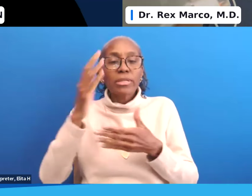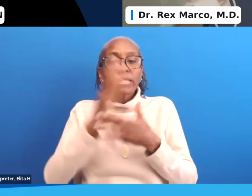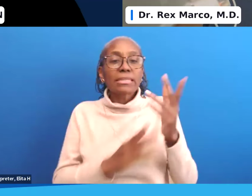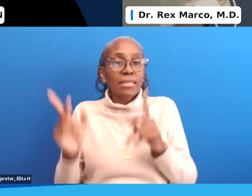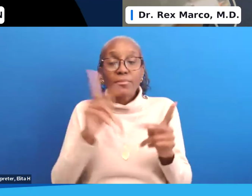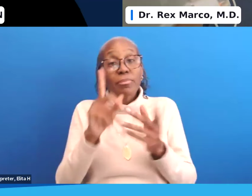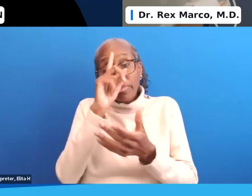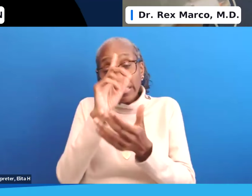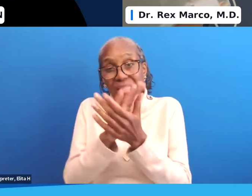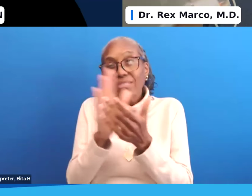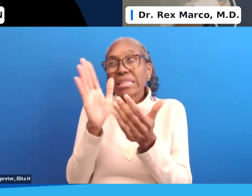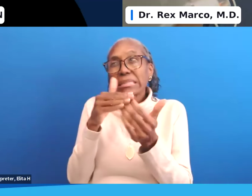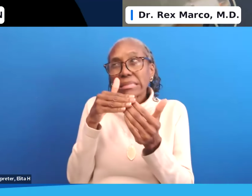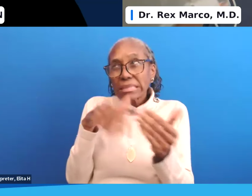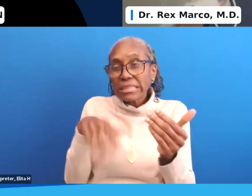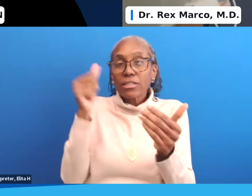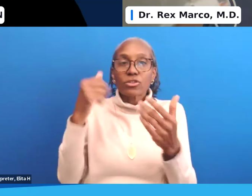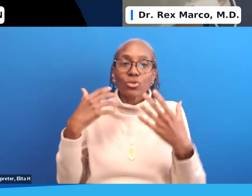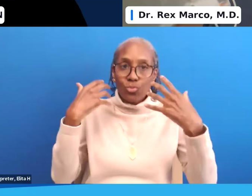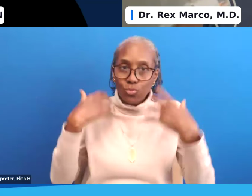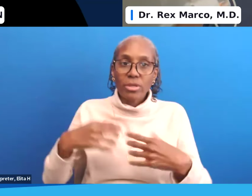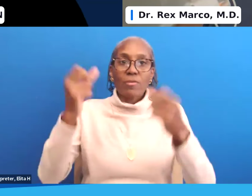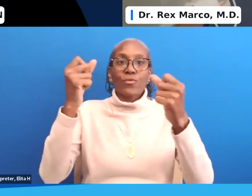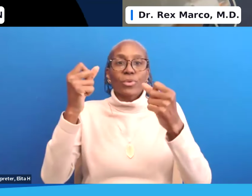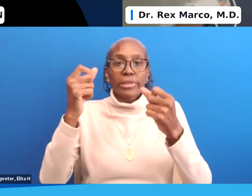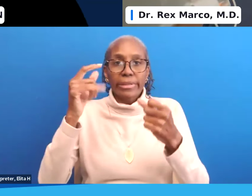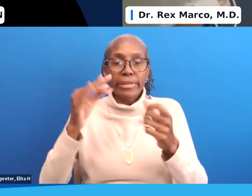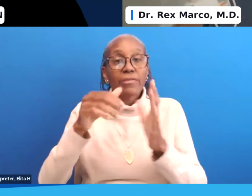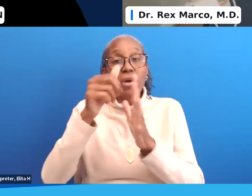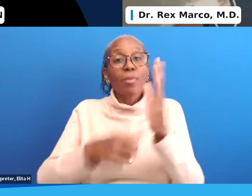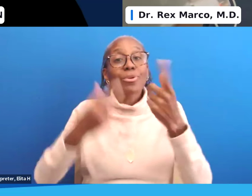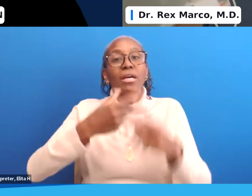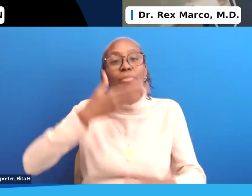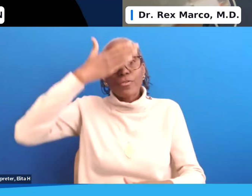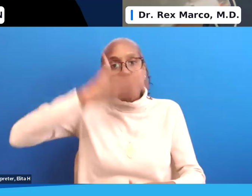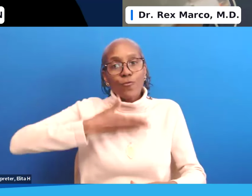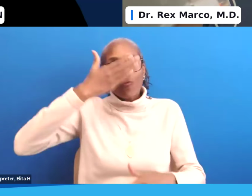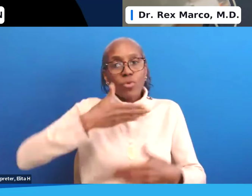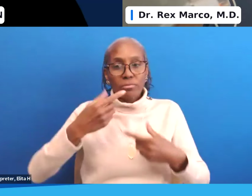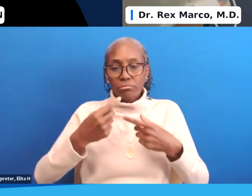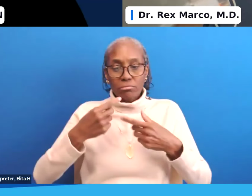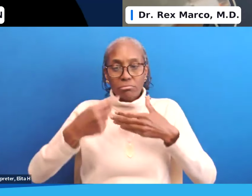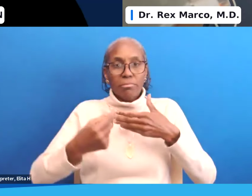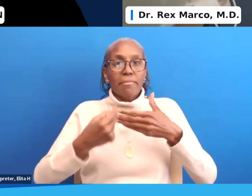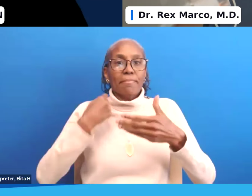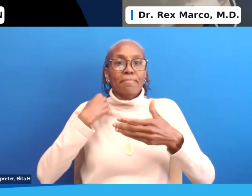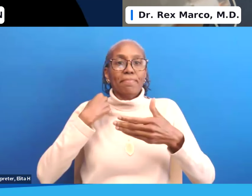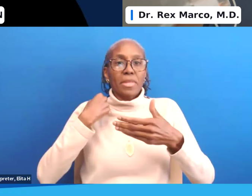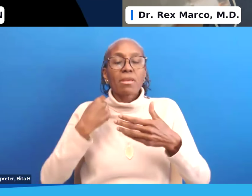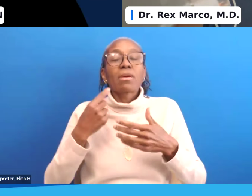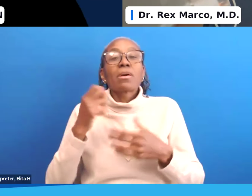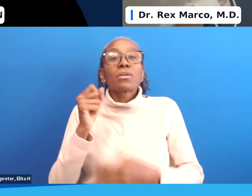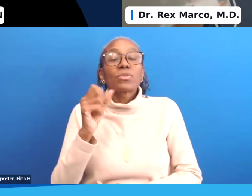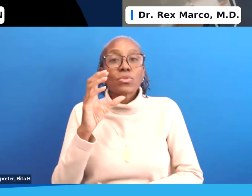people believe it's an easier recovery if the operation's done from the front. And